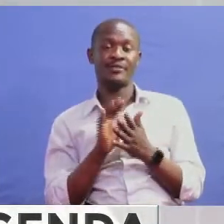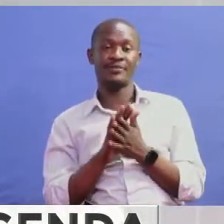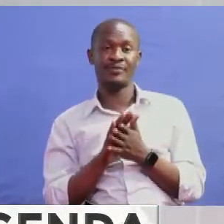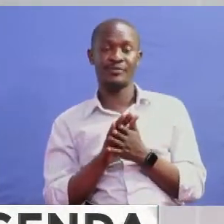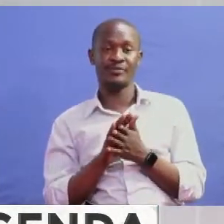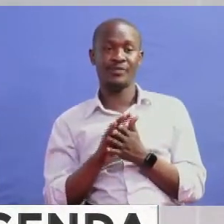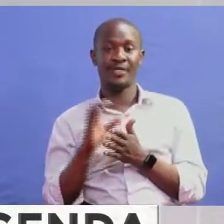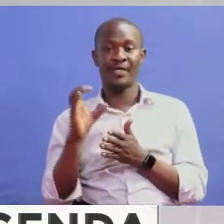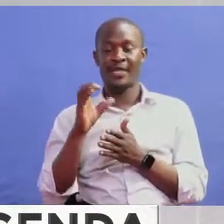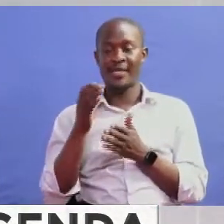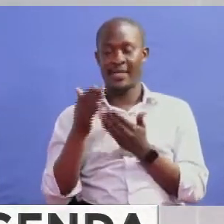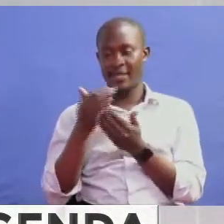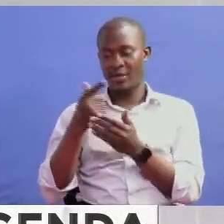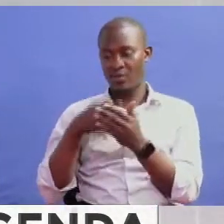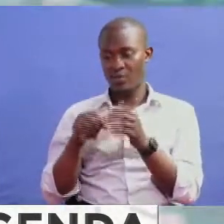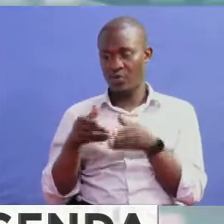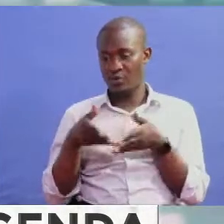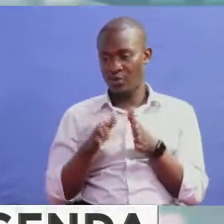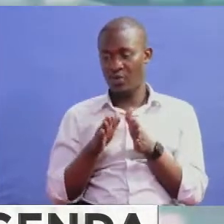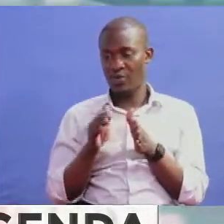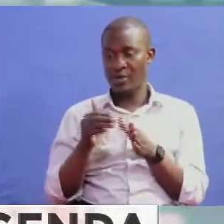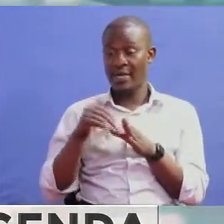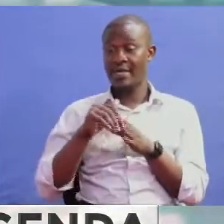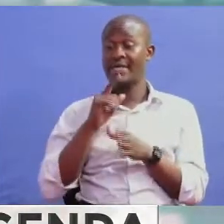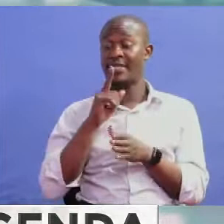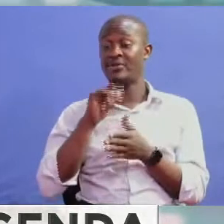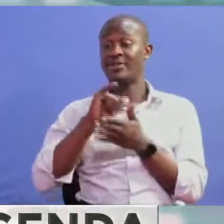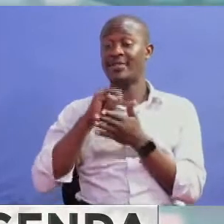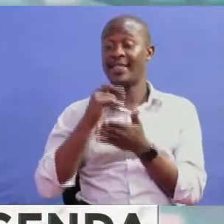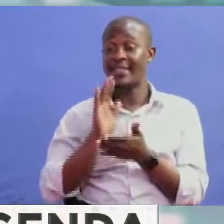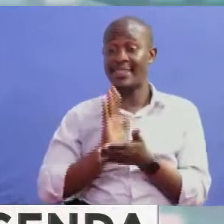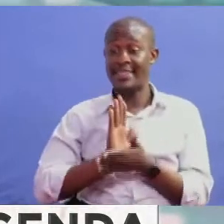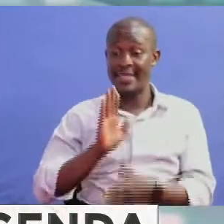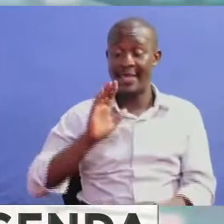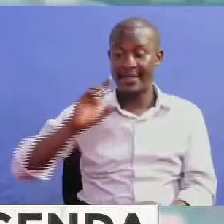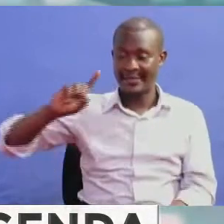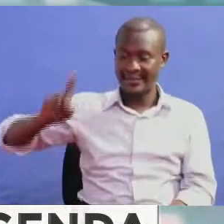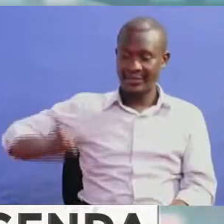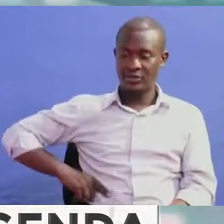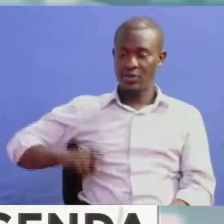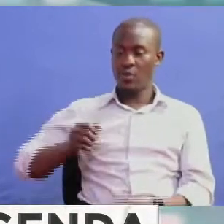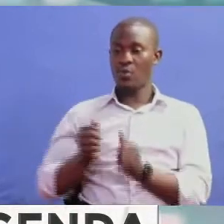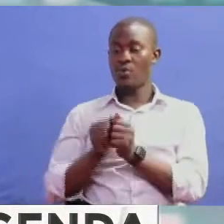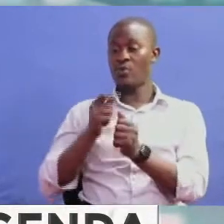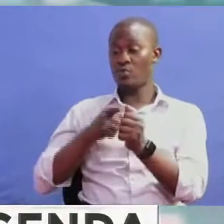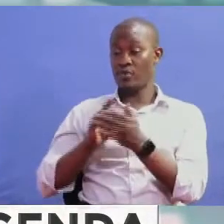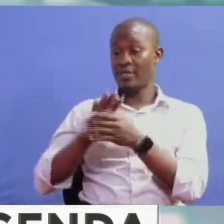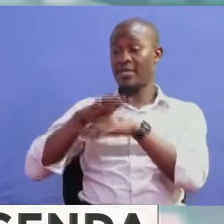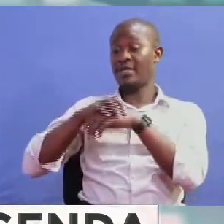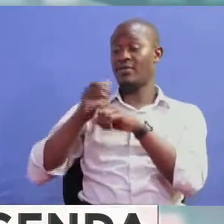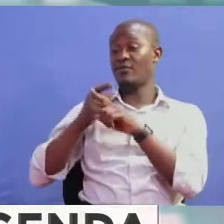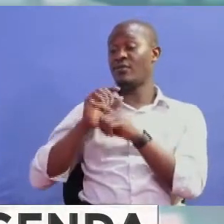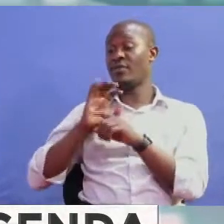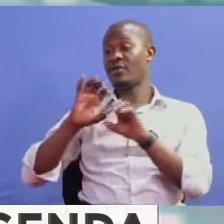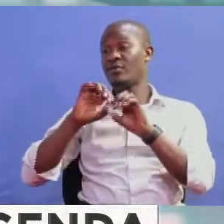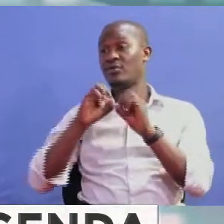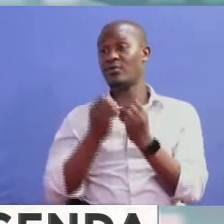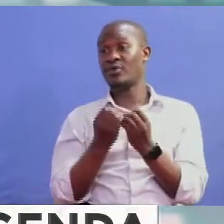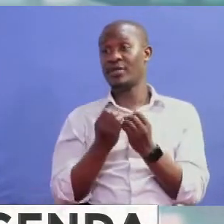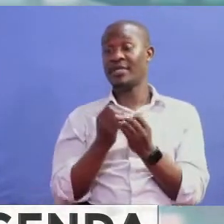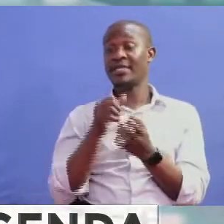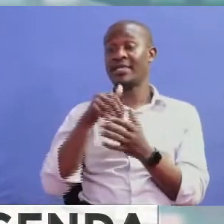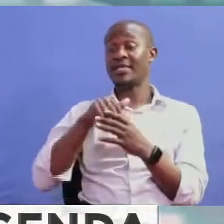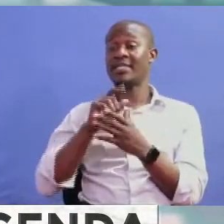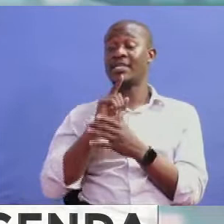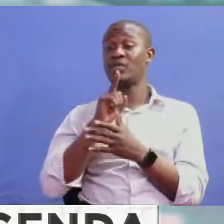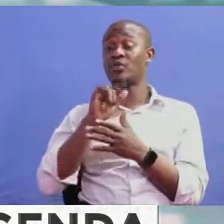of our customers in what way? In ensuring they're satisfied with what they're getting from your organization. In